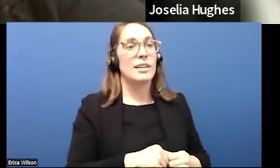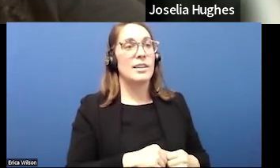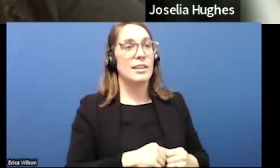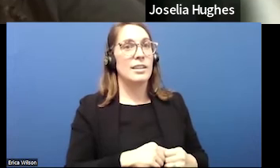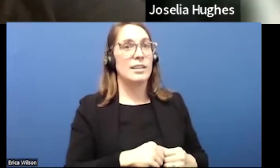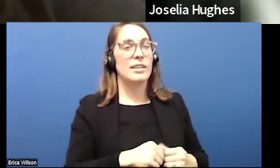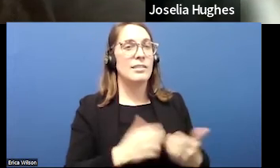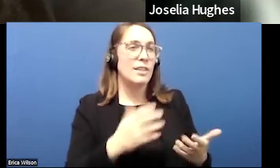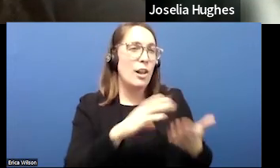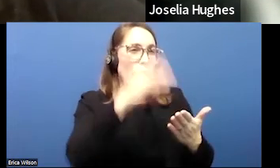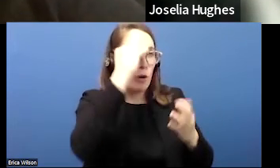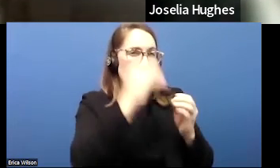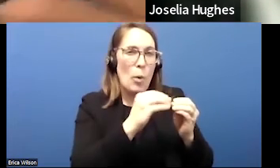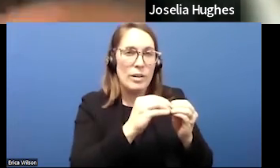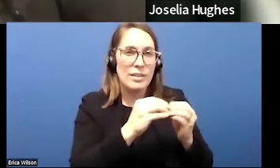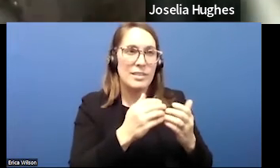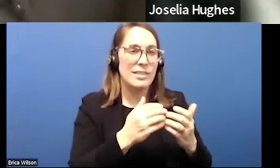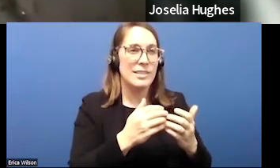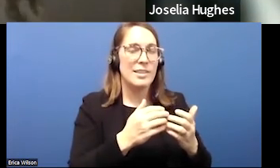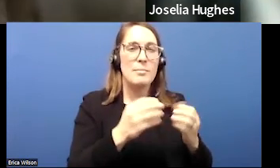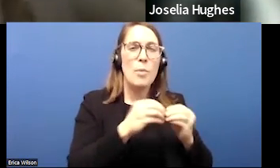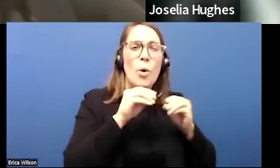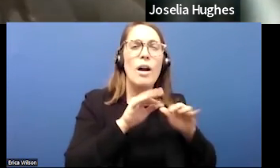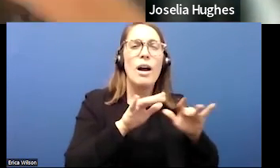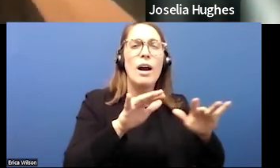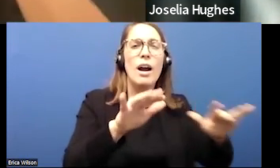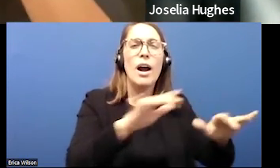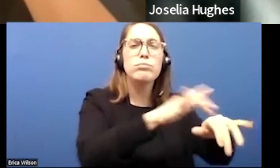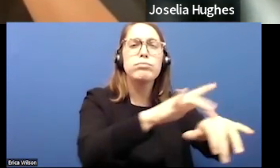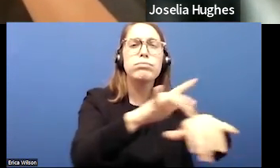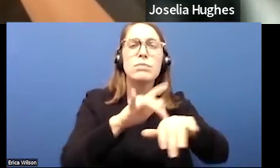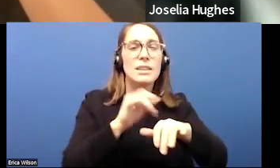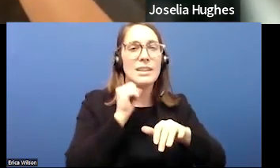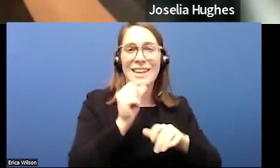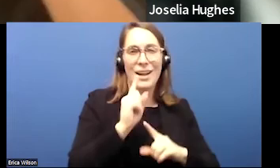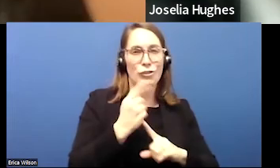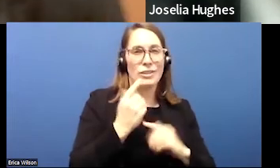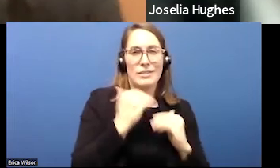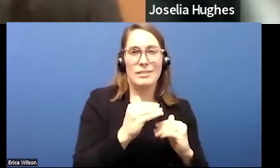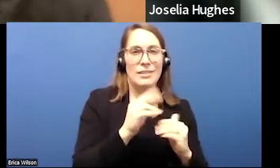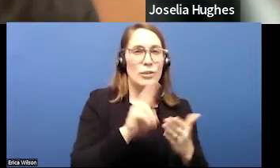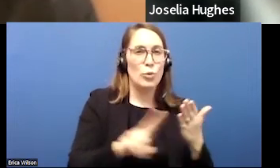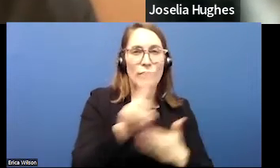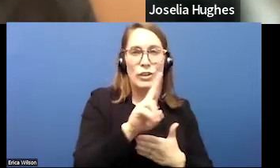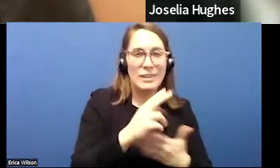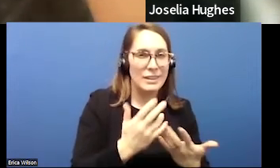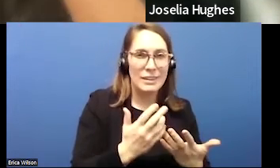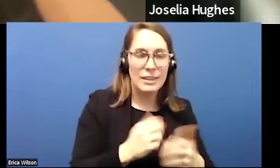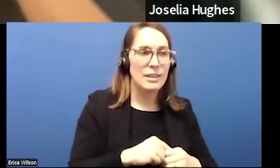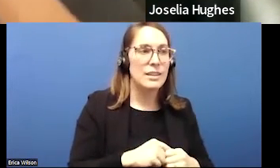Um, or learn more, right? I feel like it a broader reach amongst not university